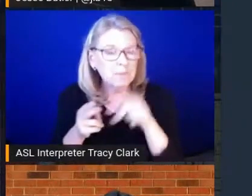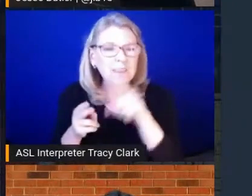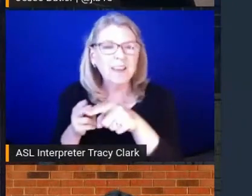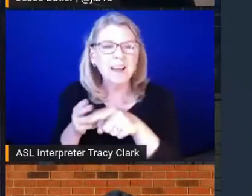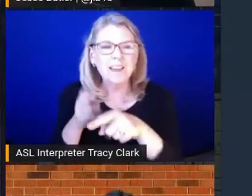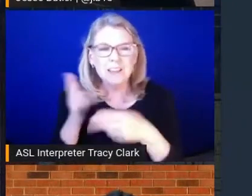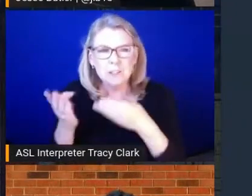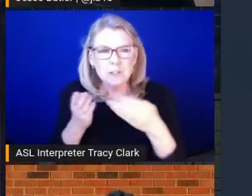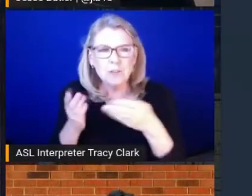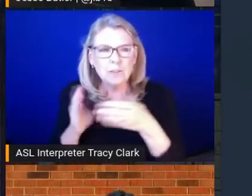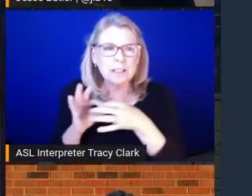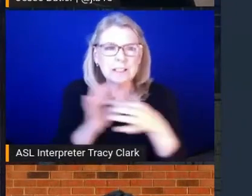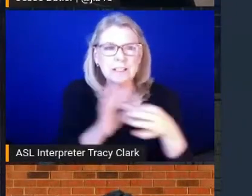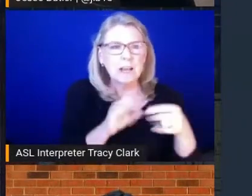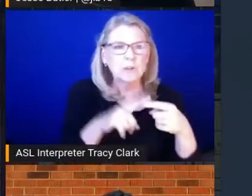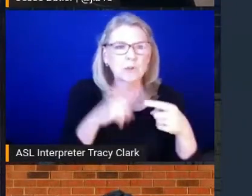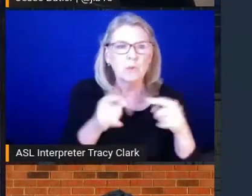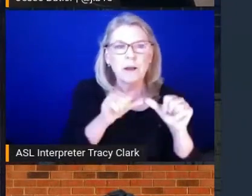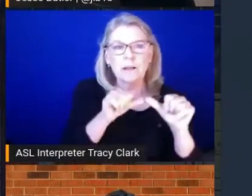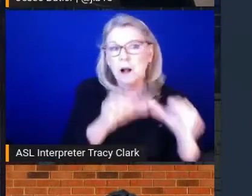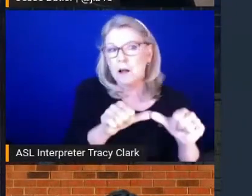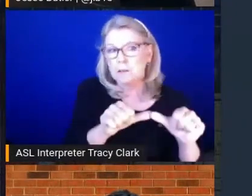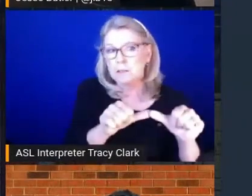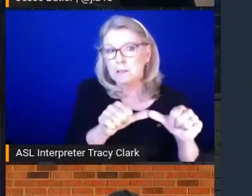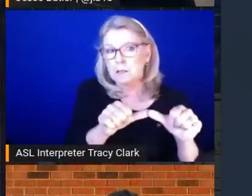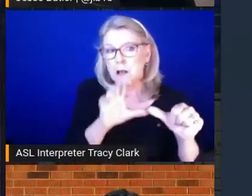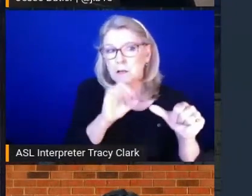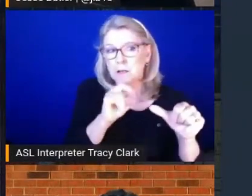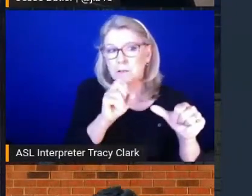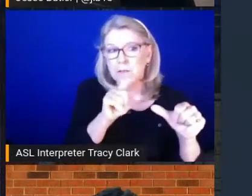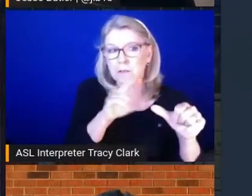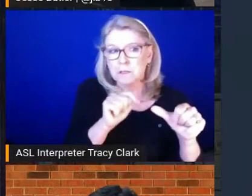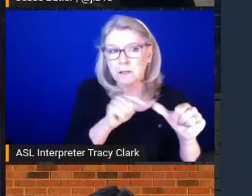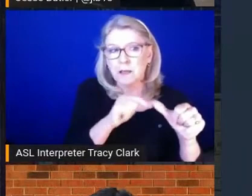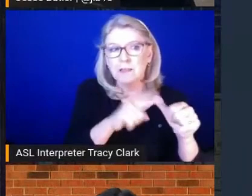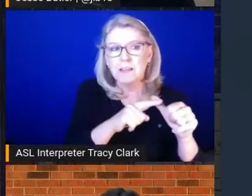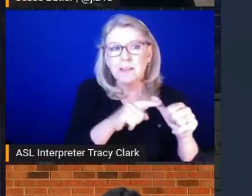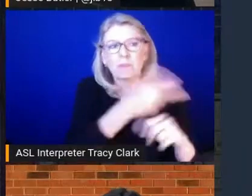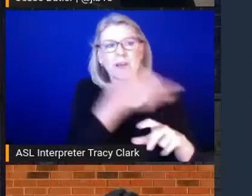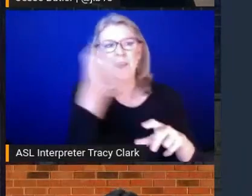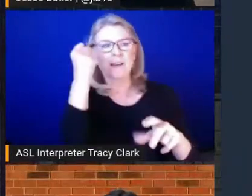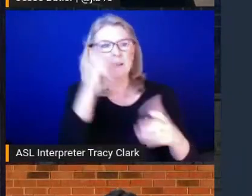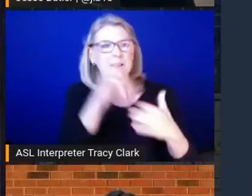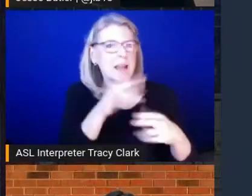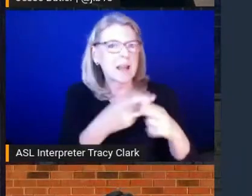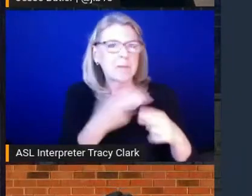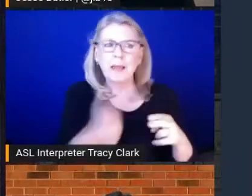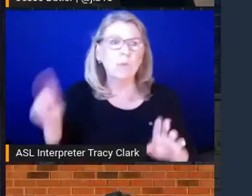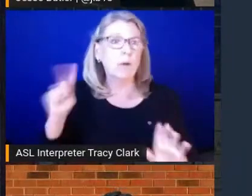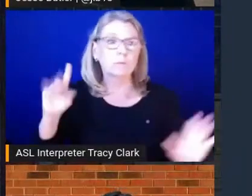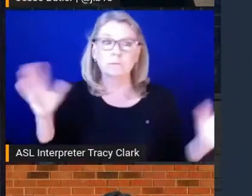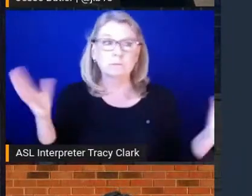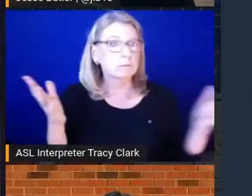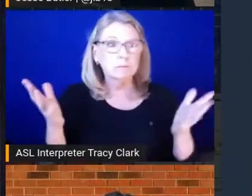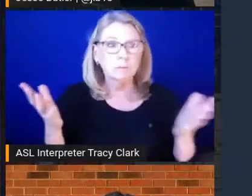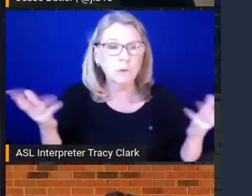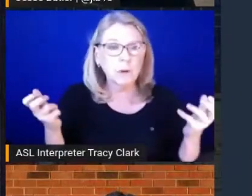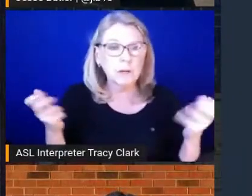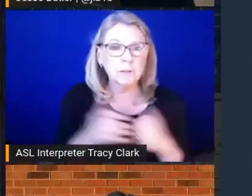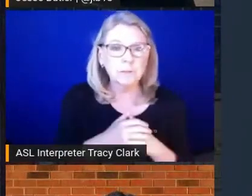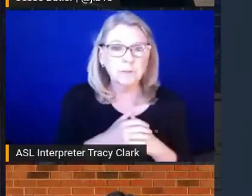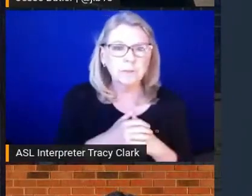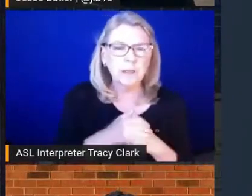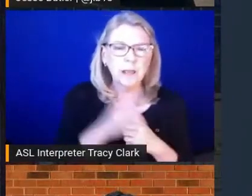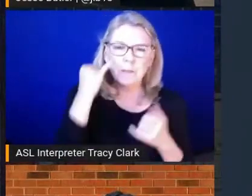then access the name property for that service anywhere we want. And you can imagine how easy it would be to combine this